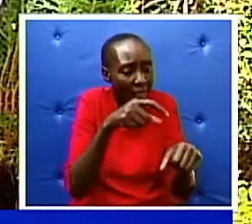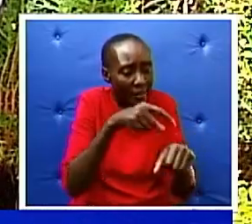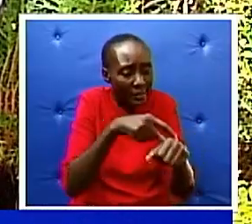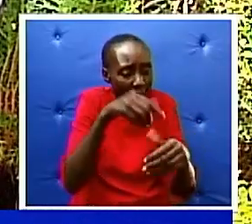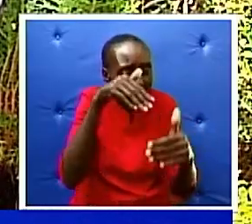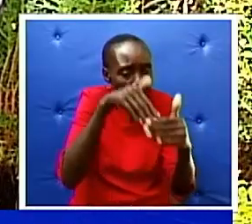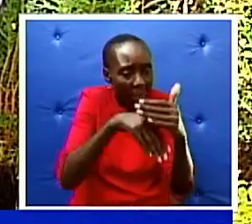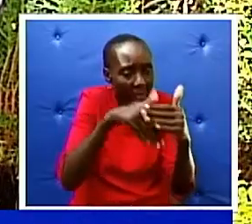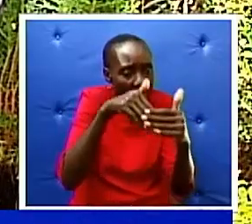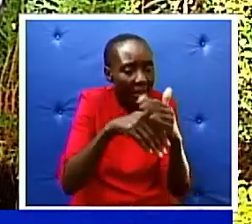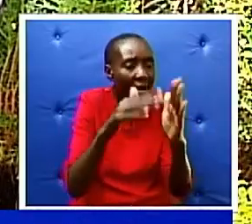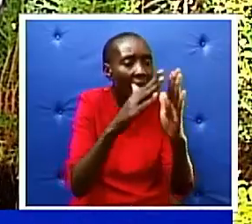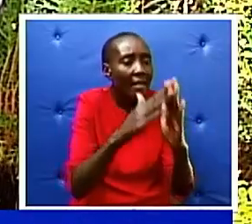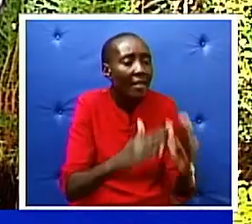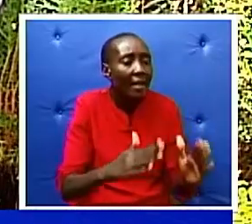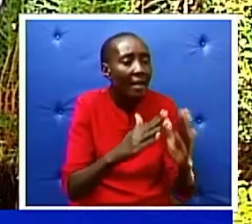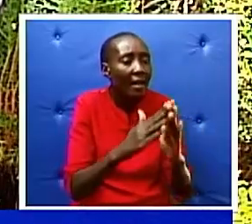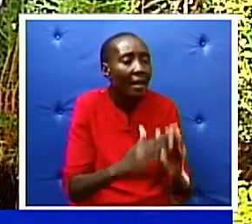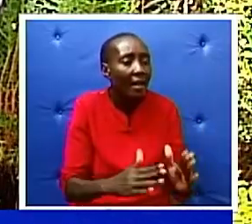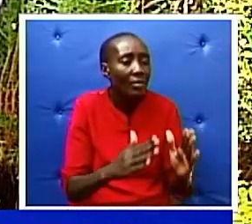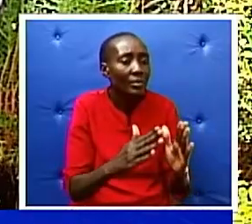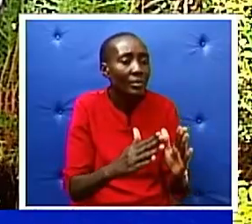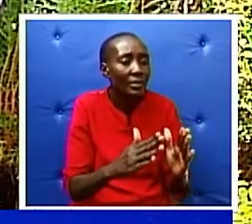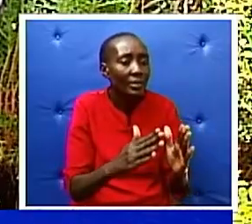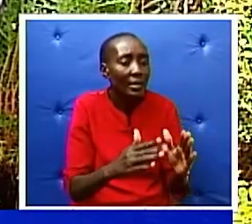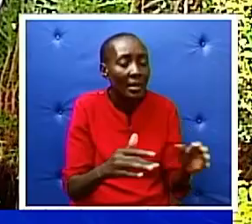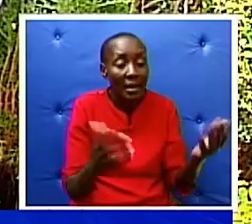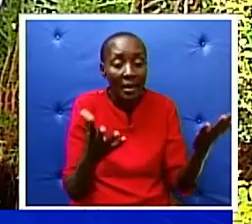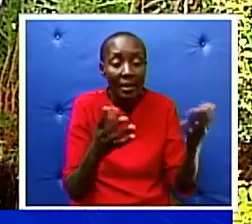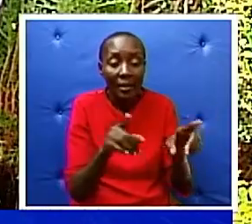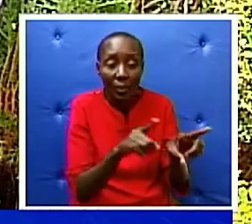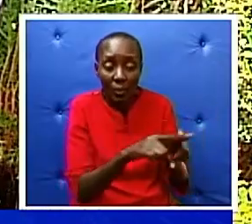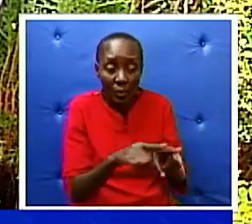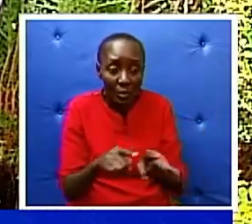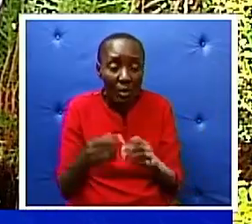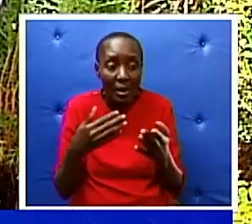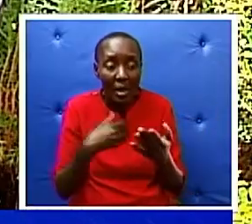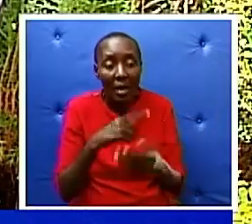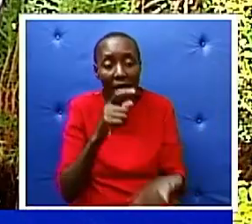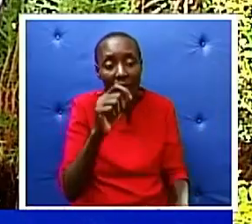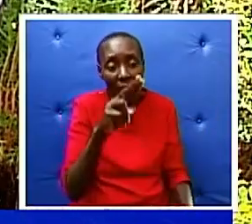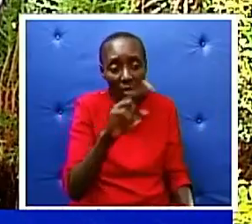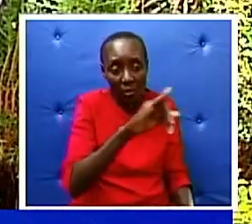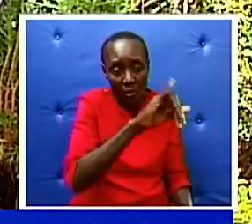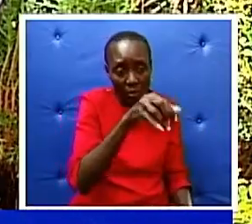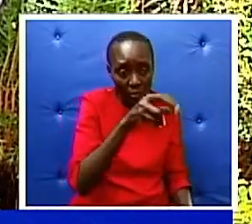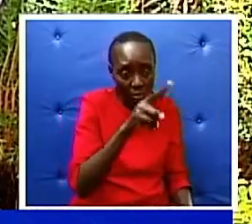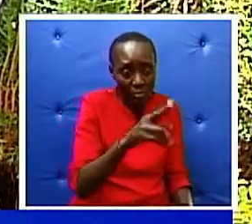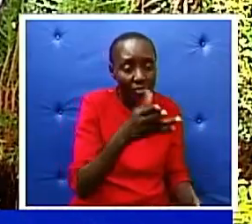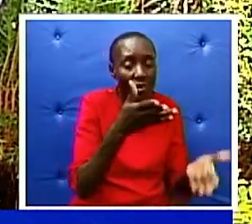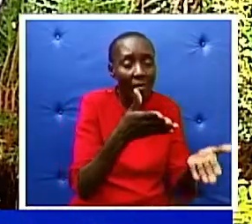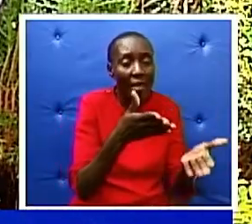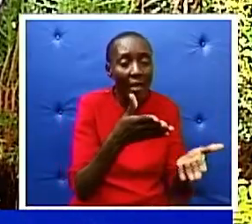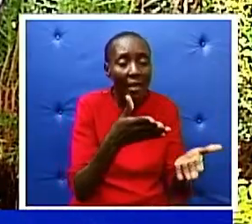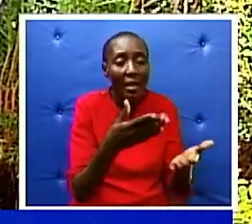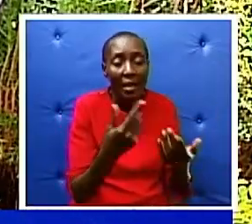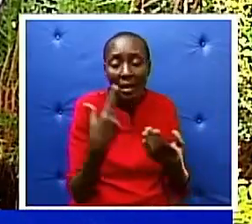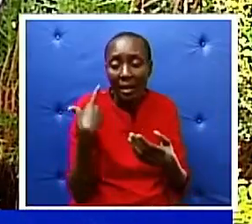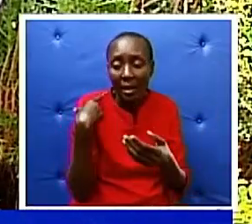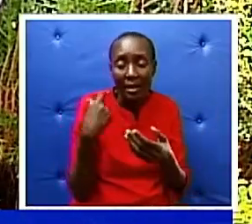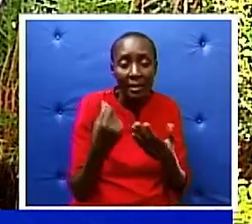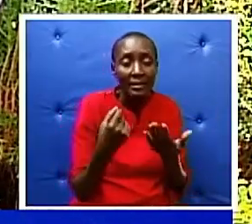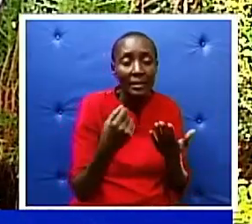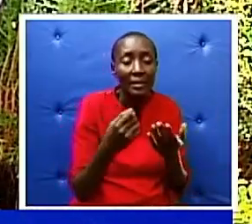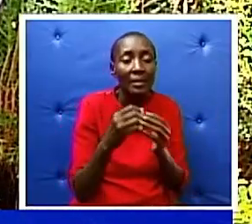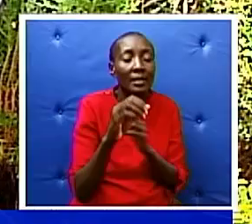and address it with the right offices. You have Tuju in that office. We recently lost our executive